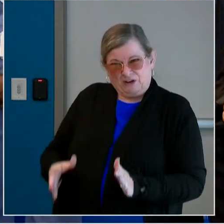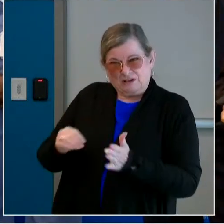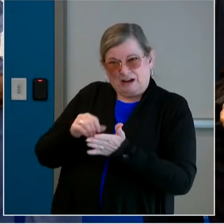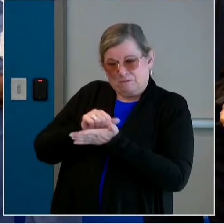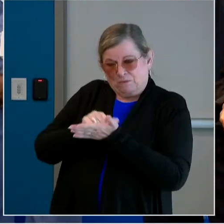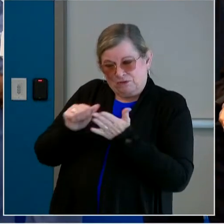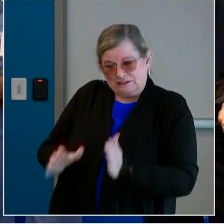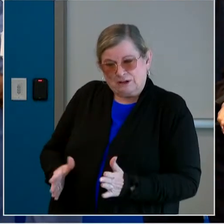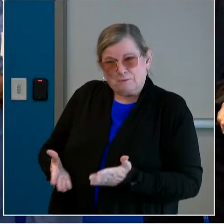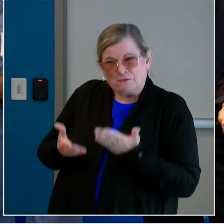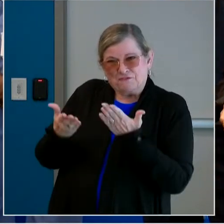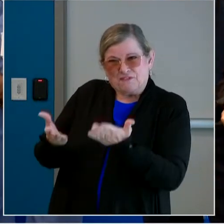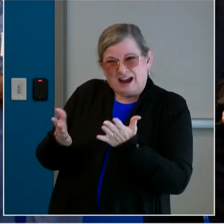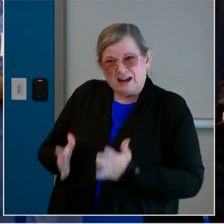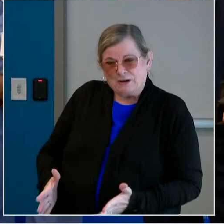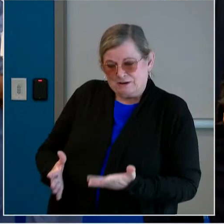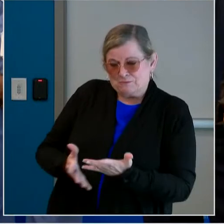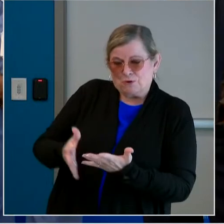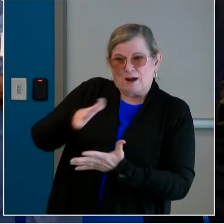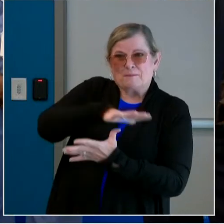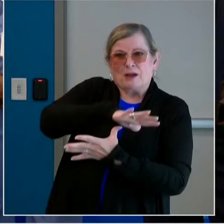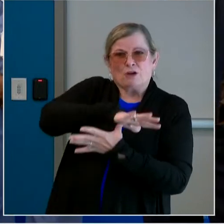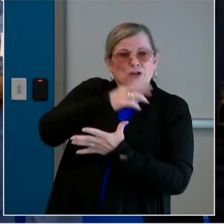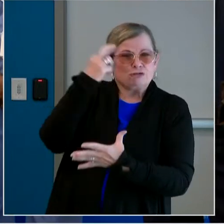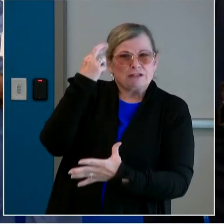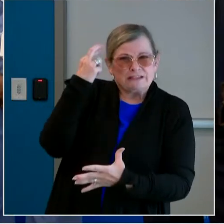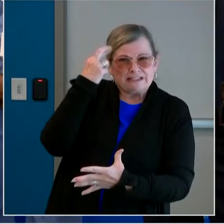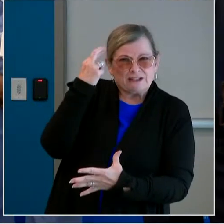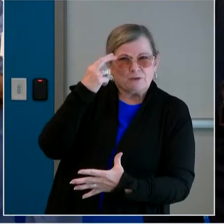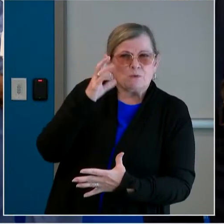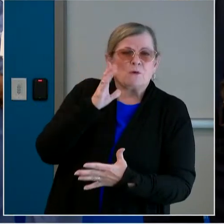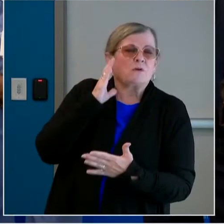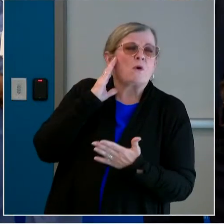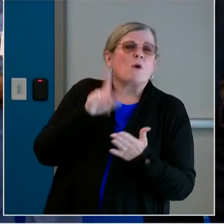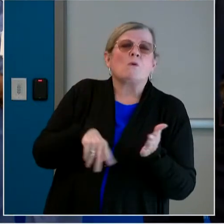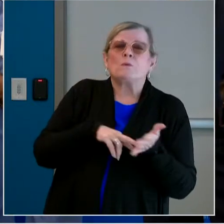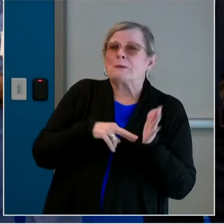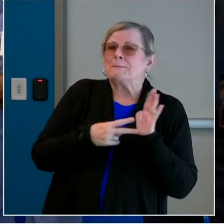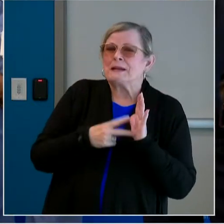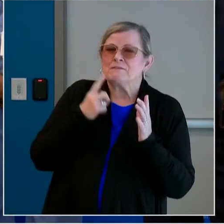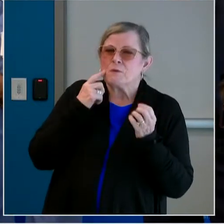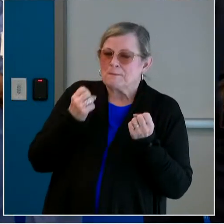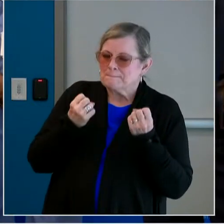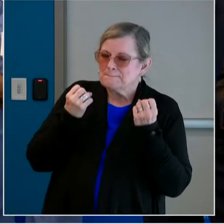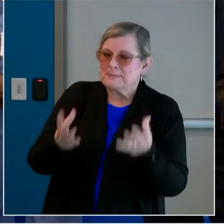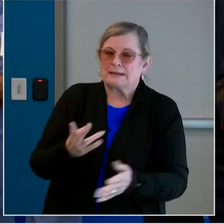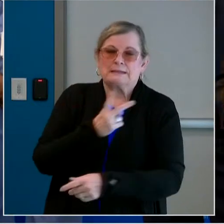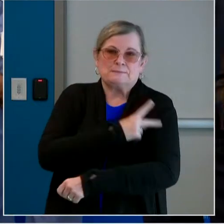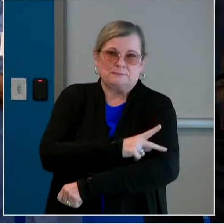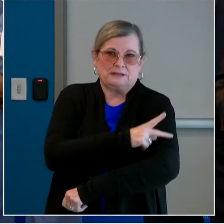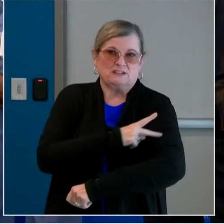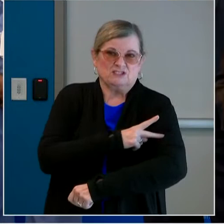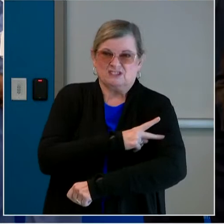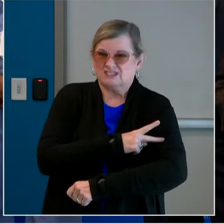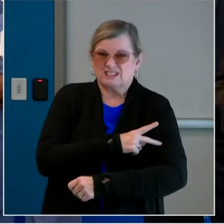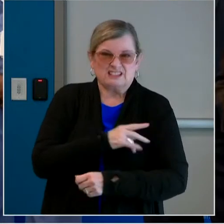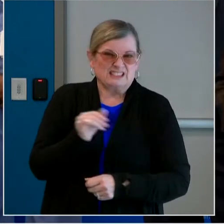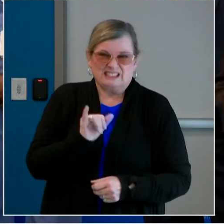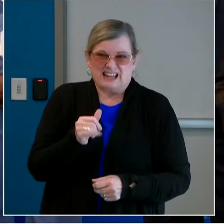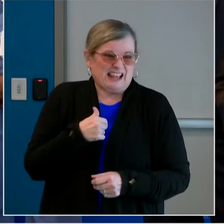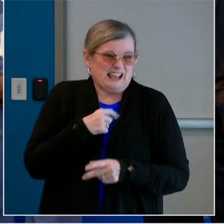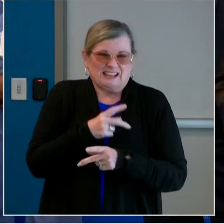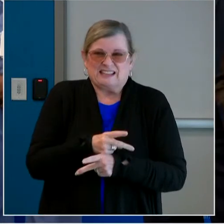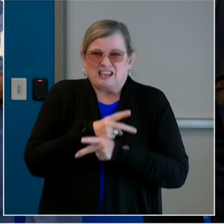is because I know firsthand what this will mean for many patients just like the ones I take care of here in the DMV. Individuals